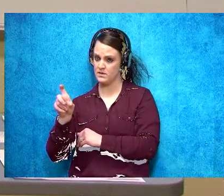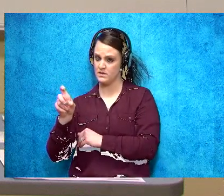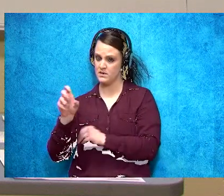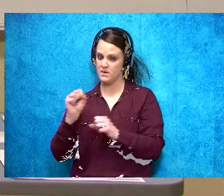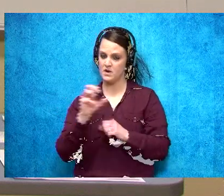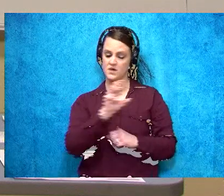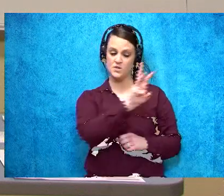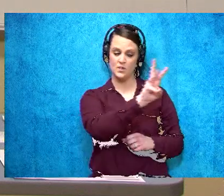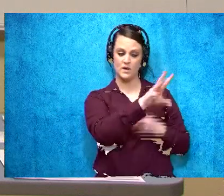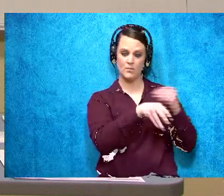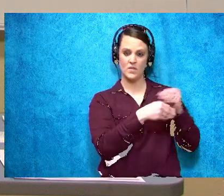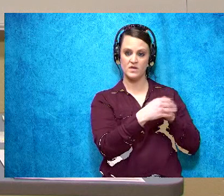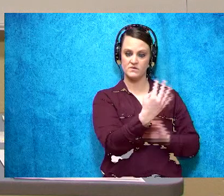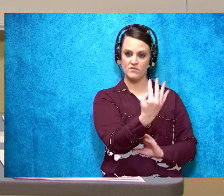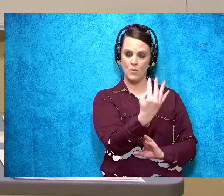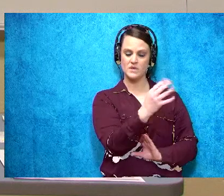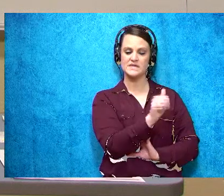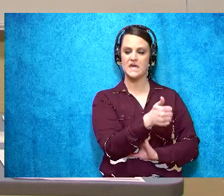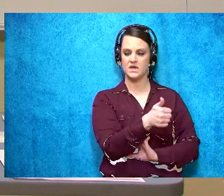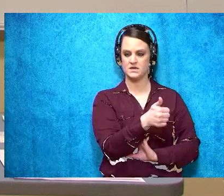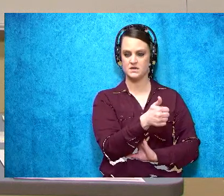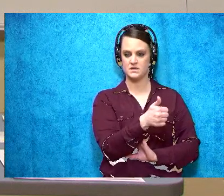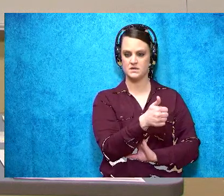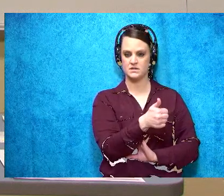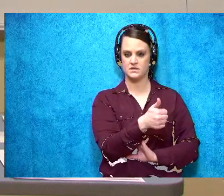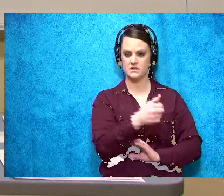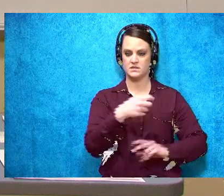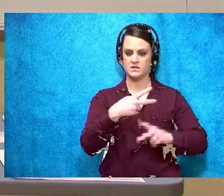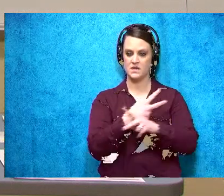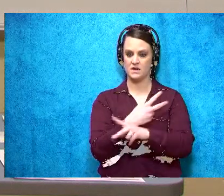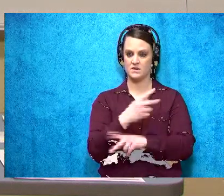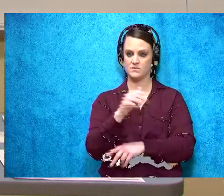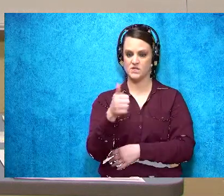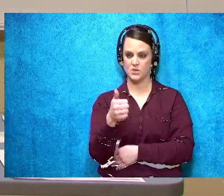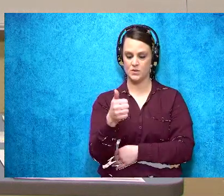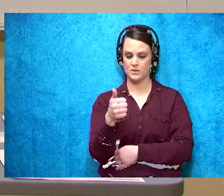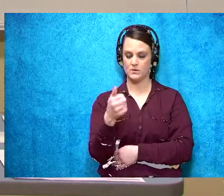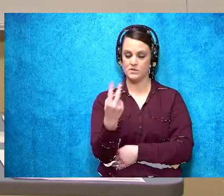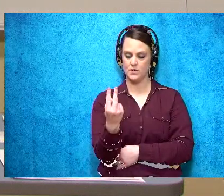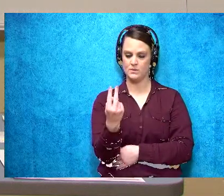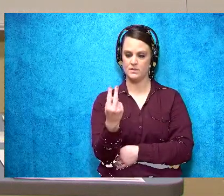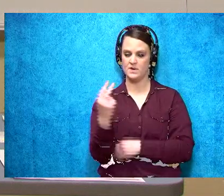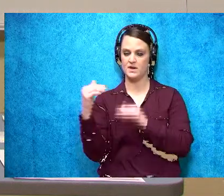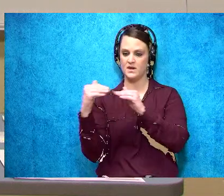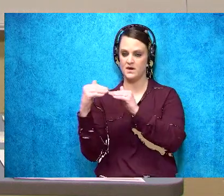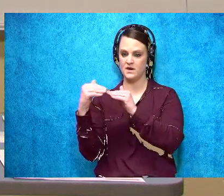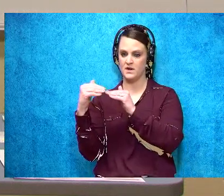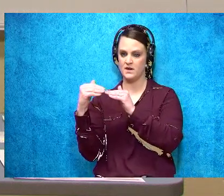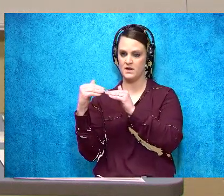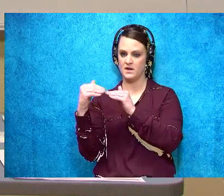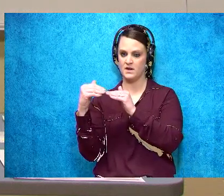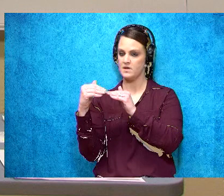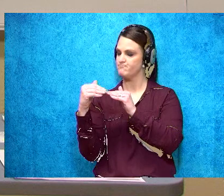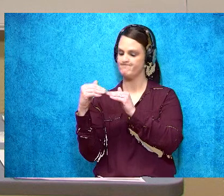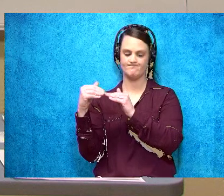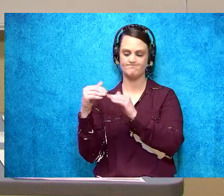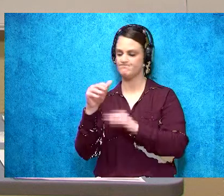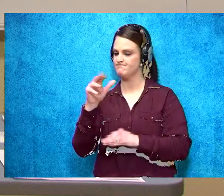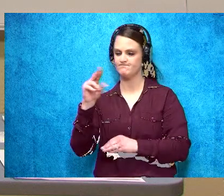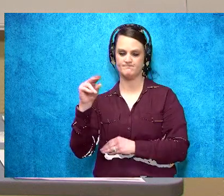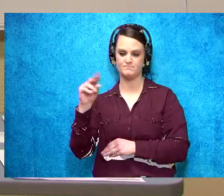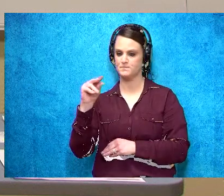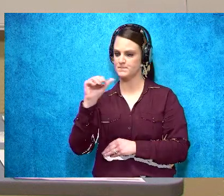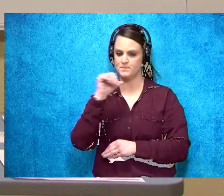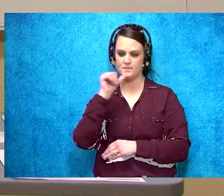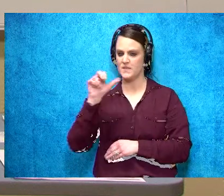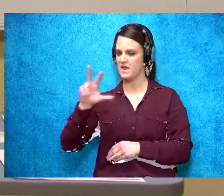So 6 plus 4 is 10. And 10 times 2 is, no, that's not